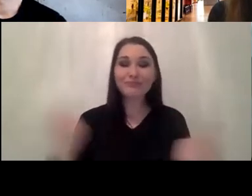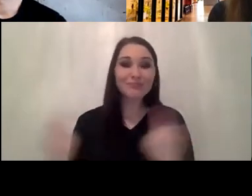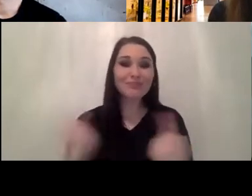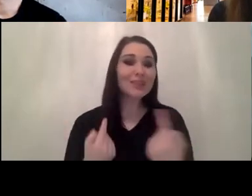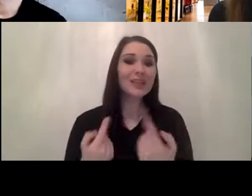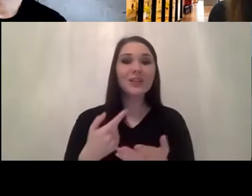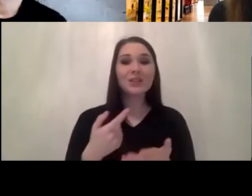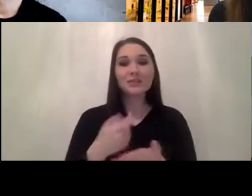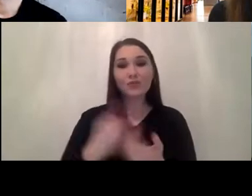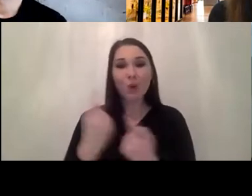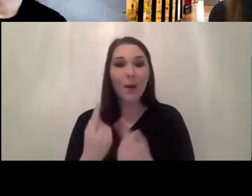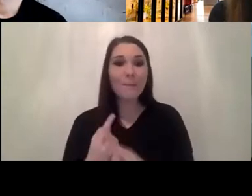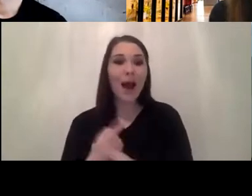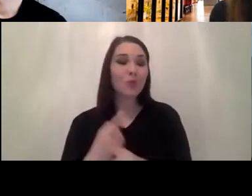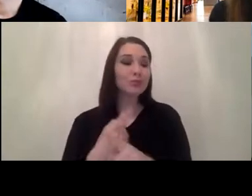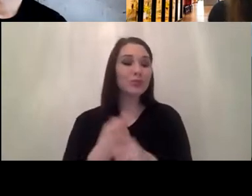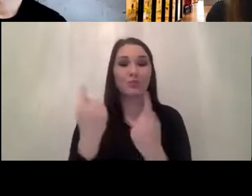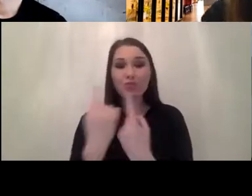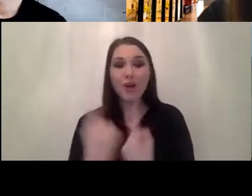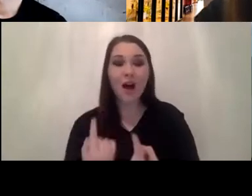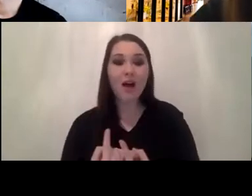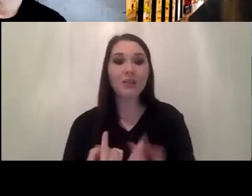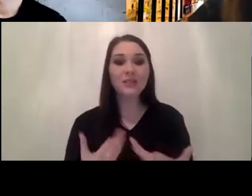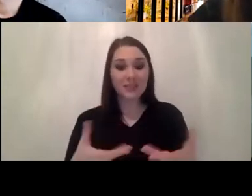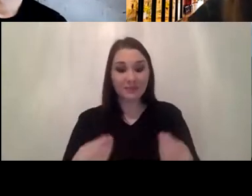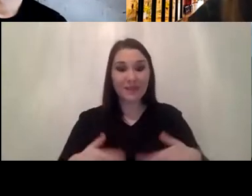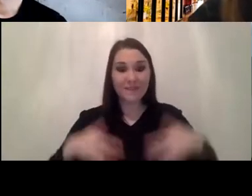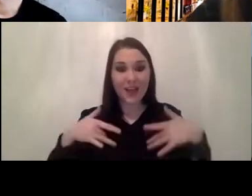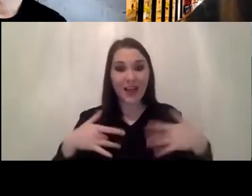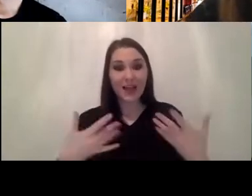bargain, talk about the products and stuff, you know, actually feel the product.